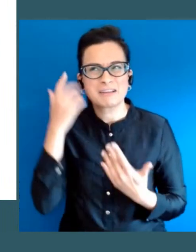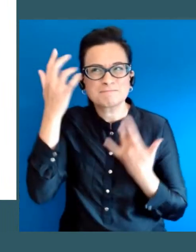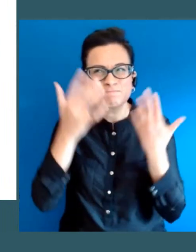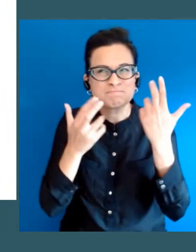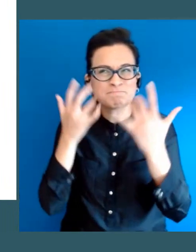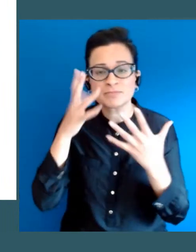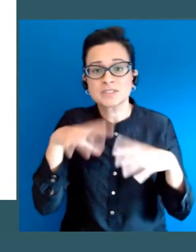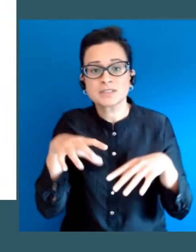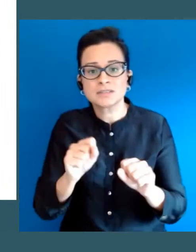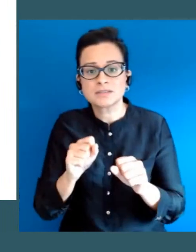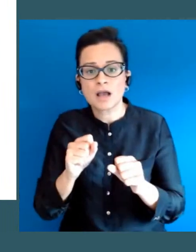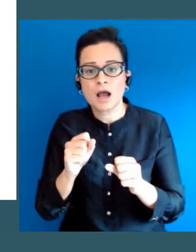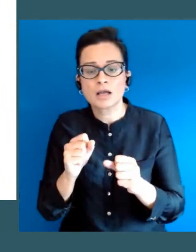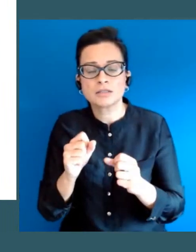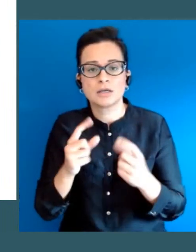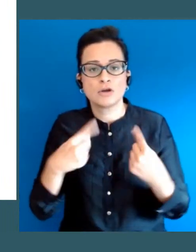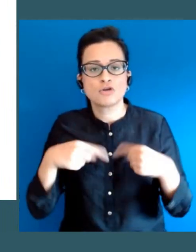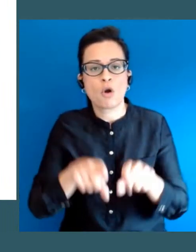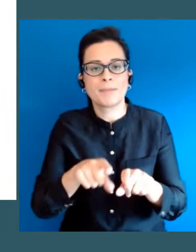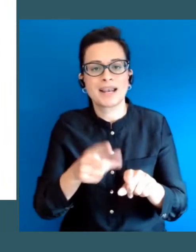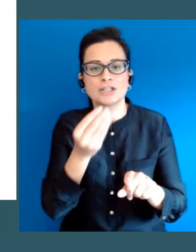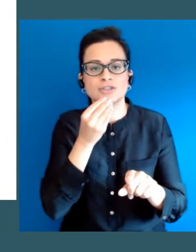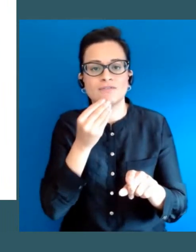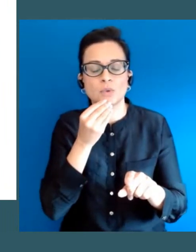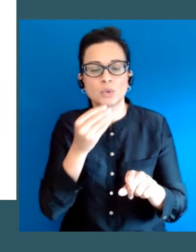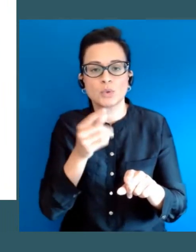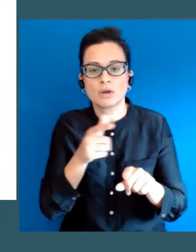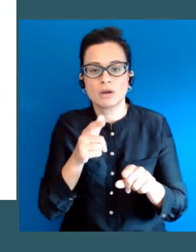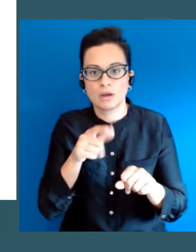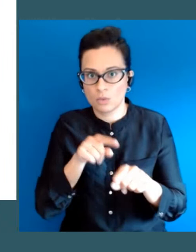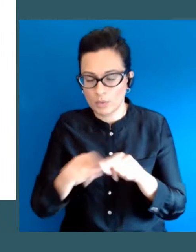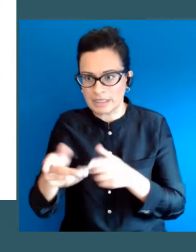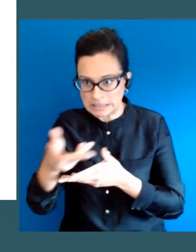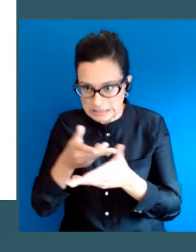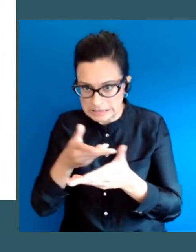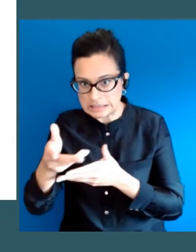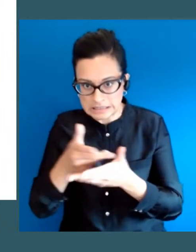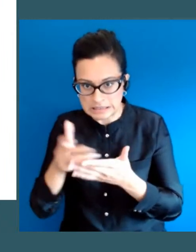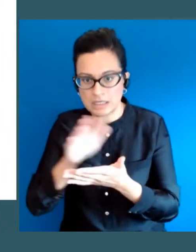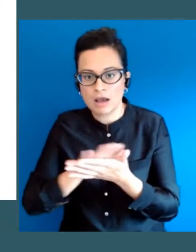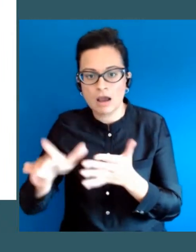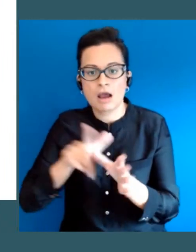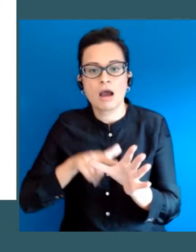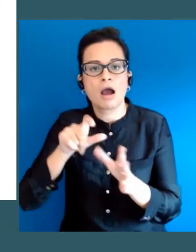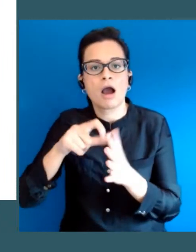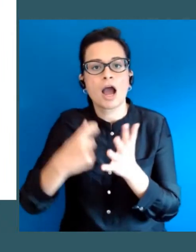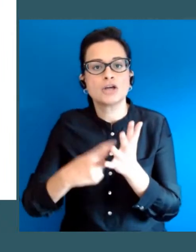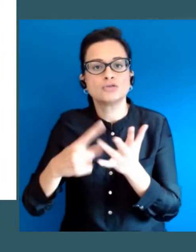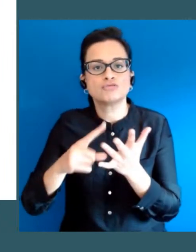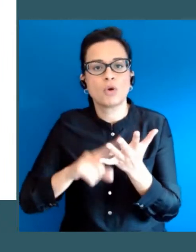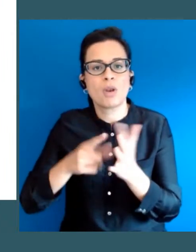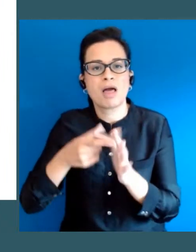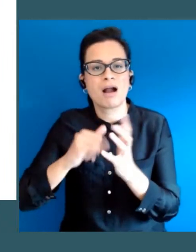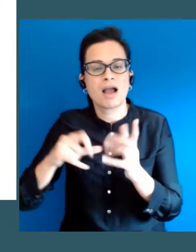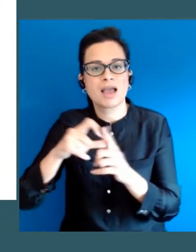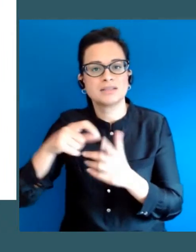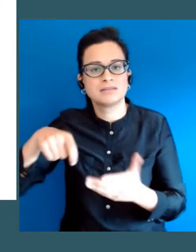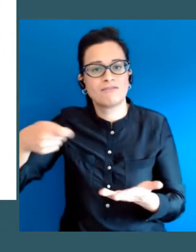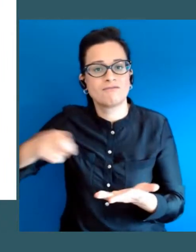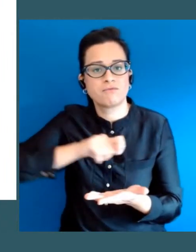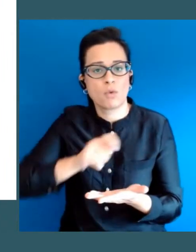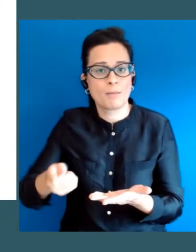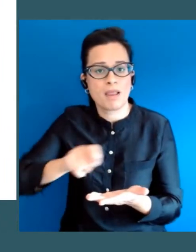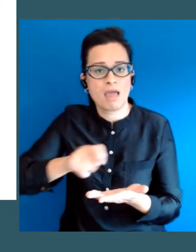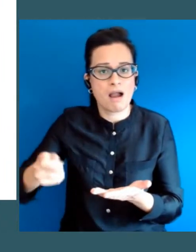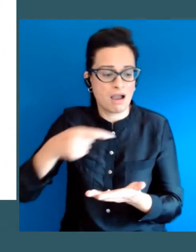combination feeding, so we discussed around an extensively hydrolyzed formula. which he didn't accept, and mum was happy